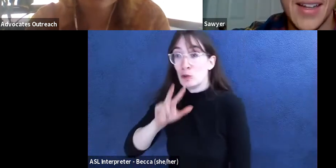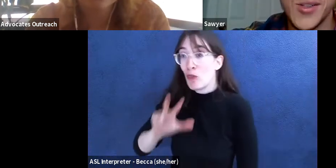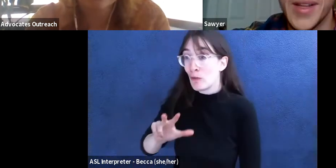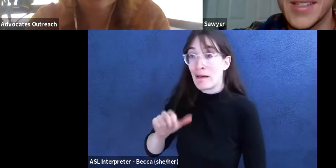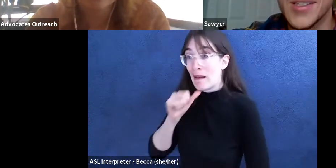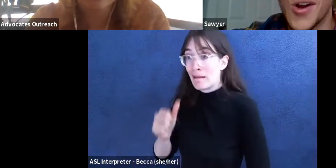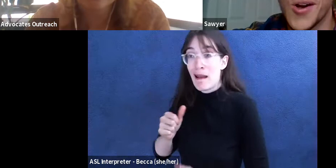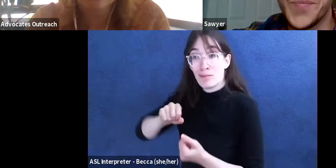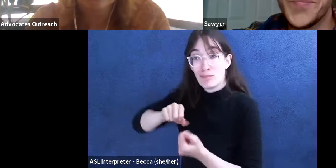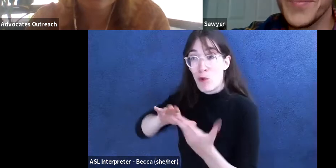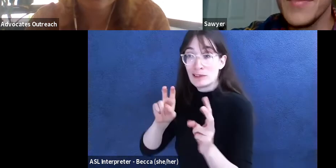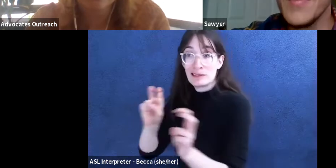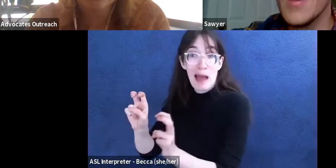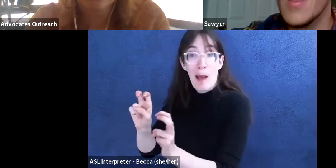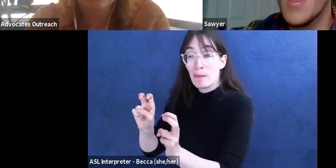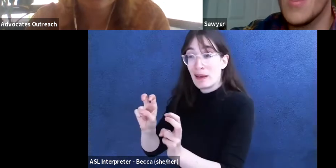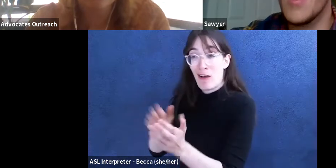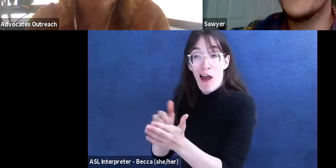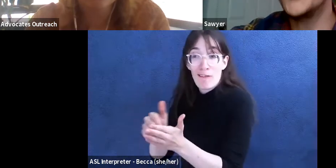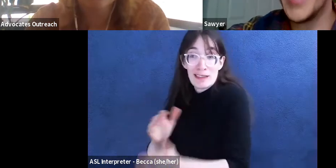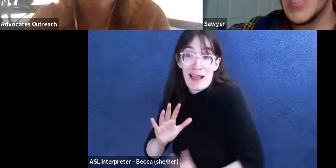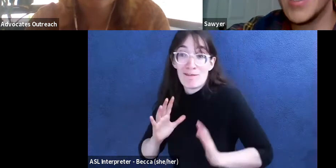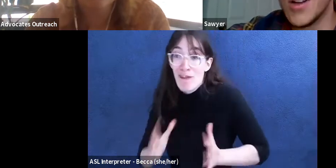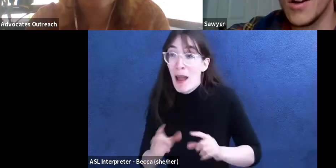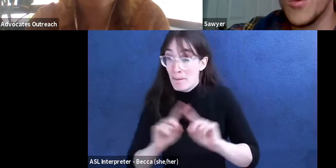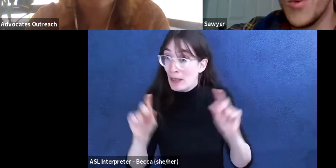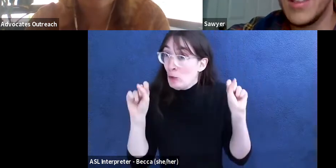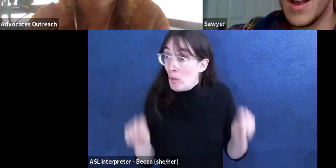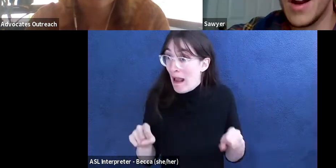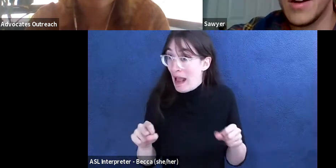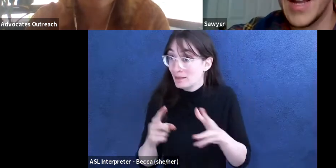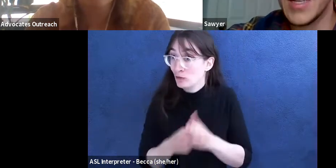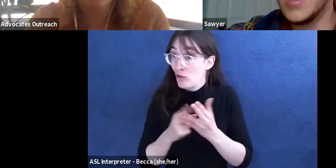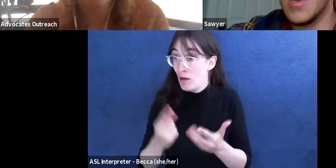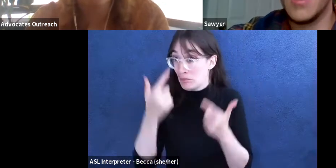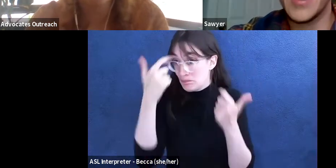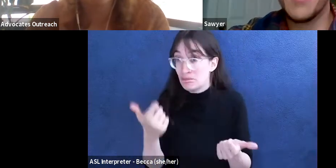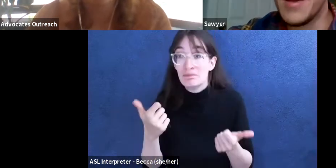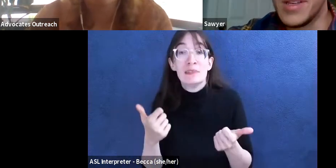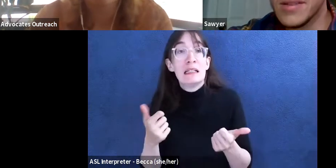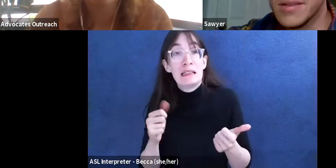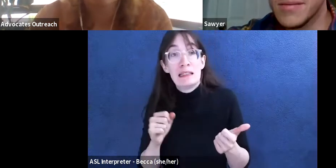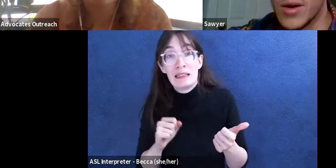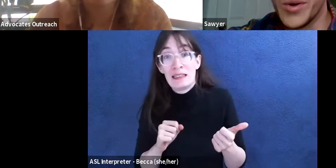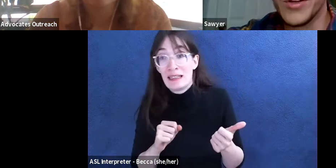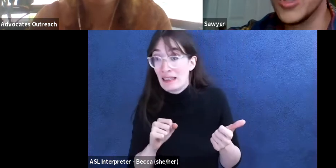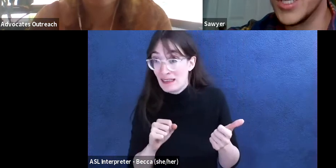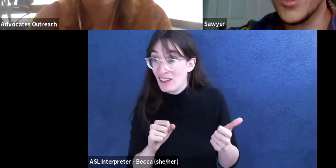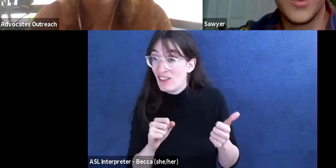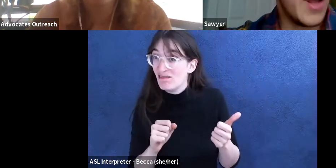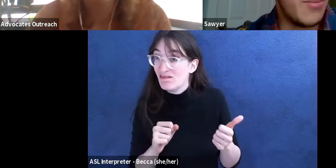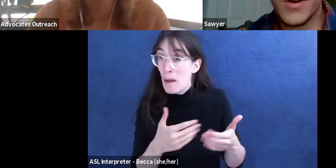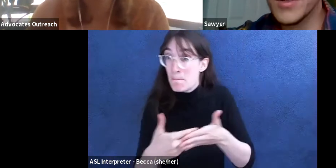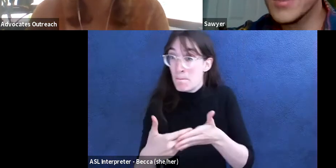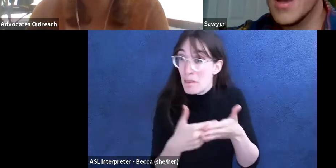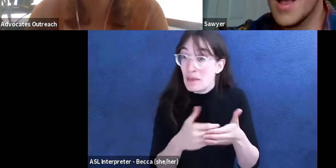take what feels useful for you and set aside the rest and adapt anything for